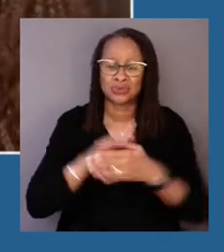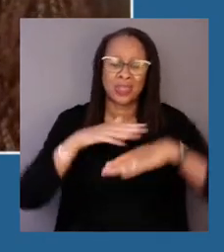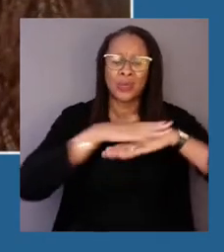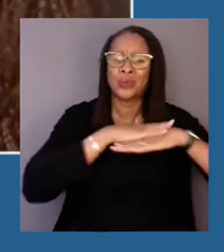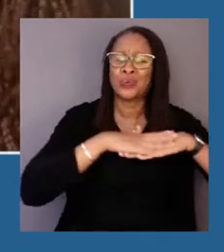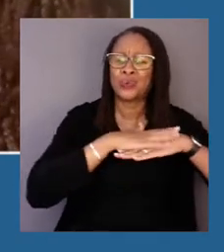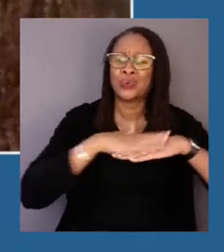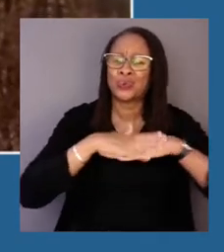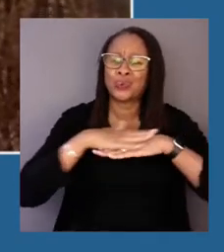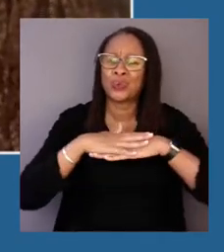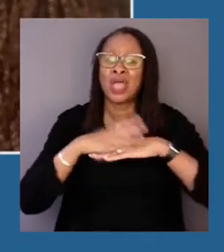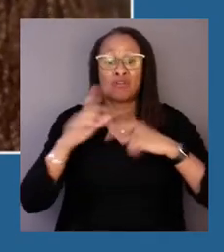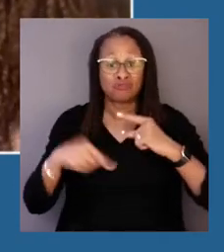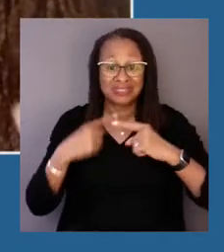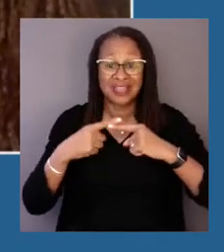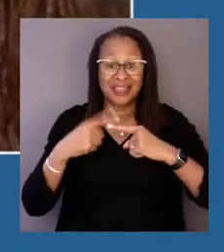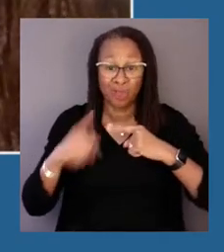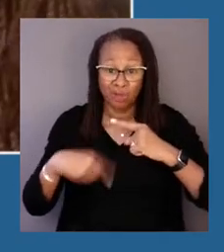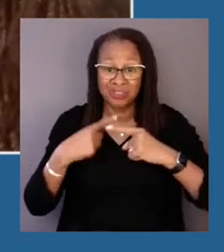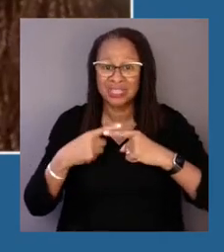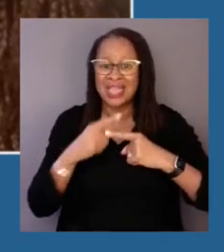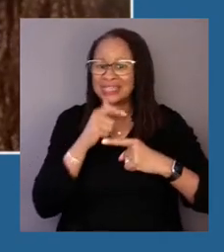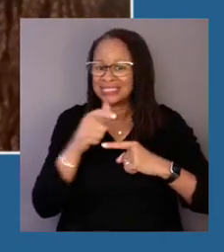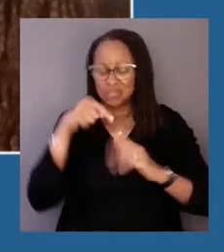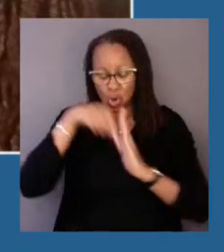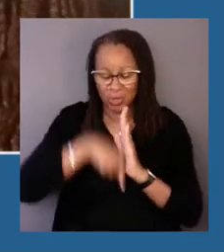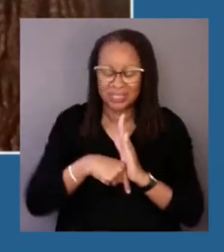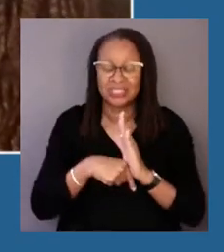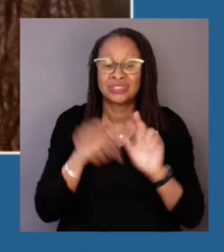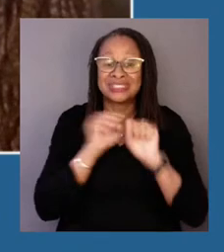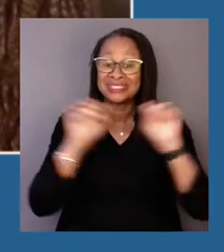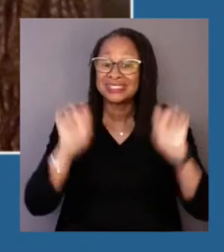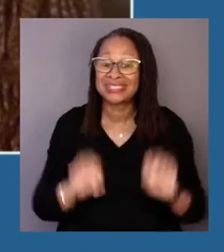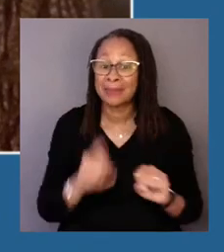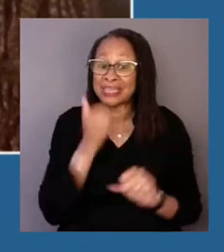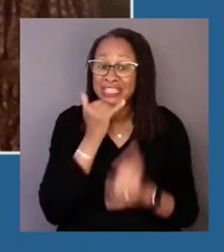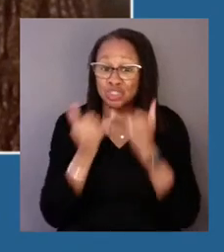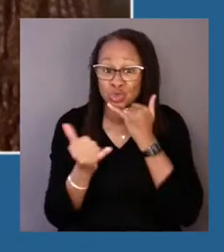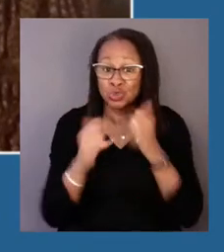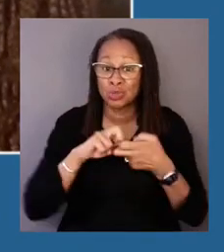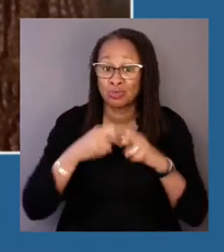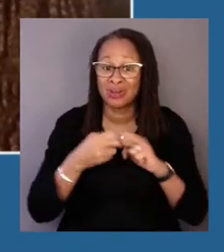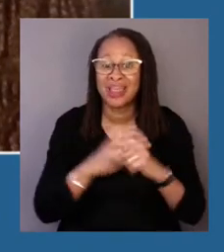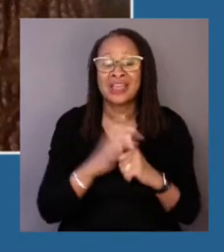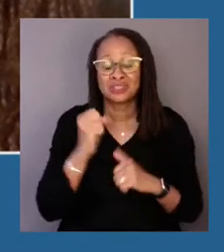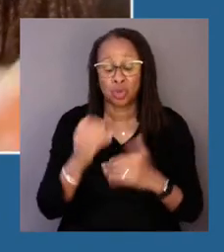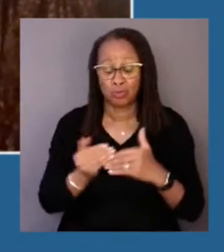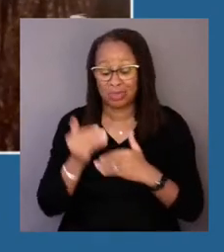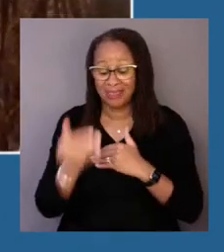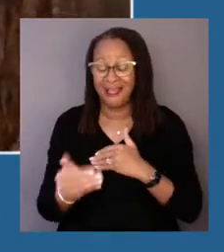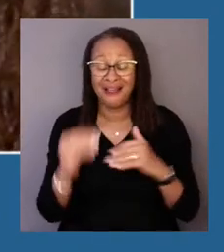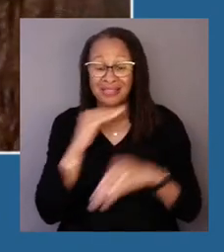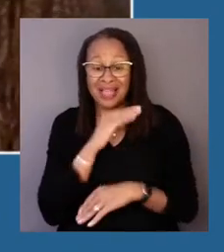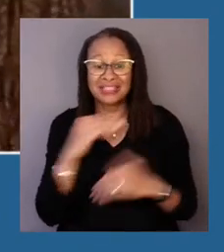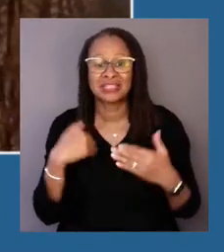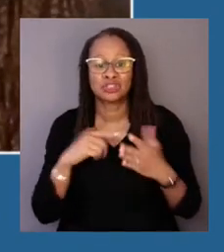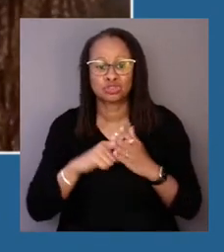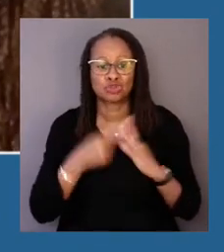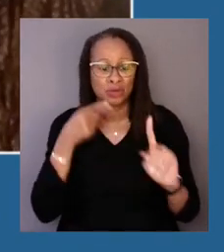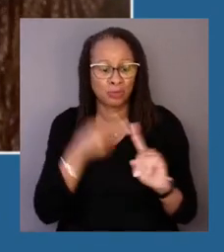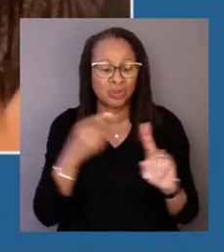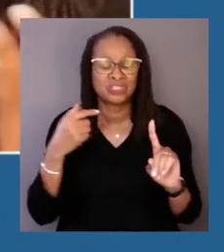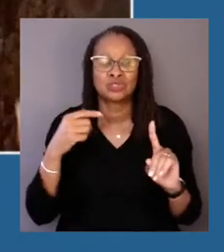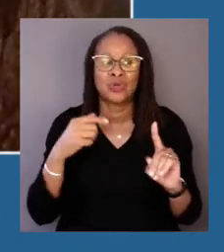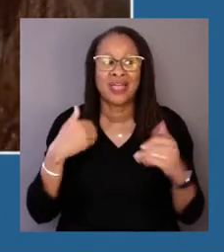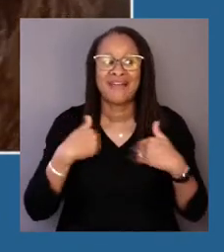recycle, but it didn't really go into like the systemic issues. So Beyond Lies has been a starting point for having like, you know, deeper conversations about